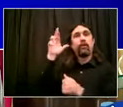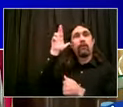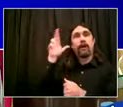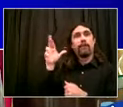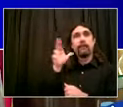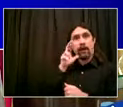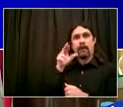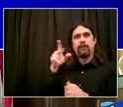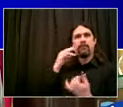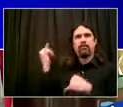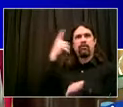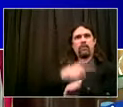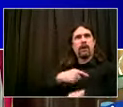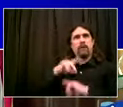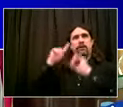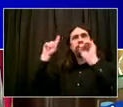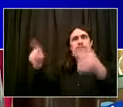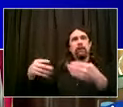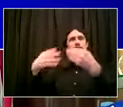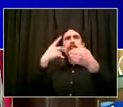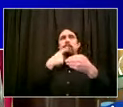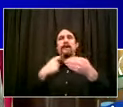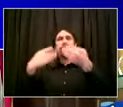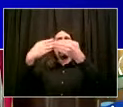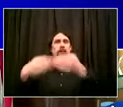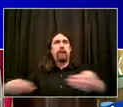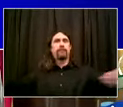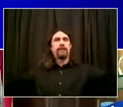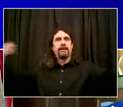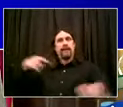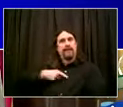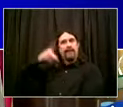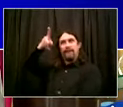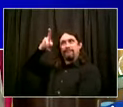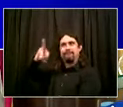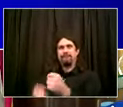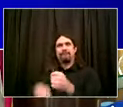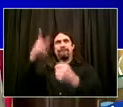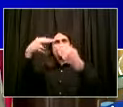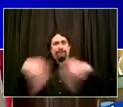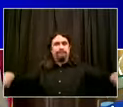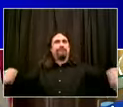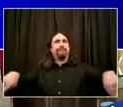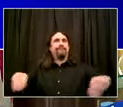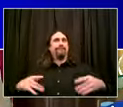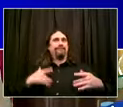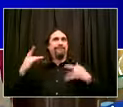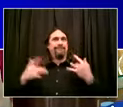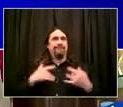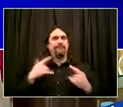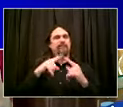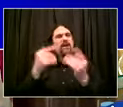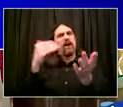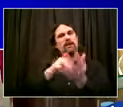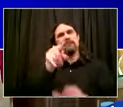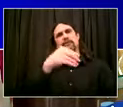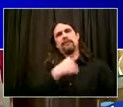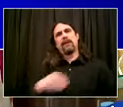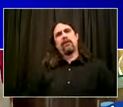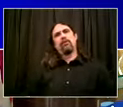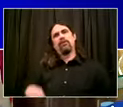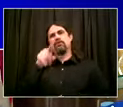criticized on some things, we will always call out the things that you do right. And you've done a great job working with us in Southeast Queens on infrastructure,